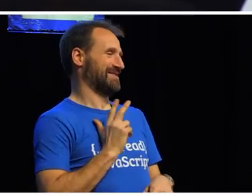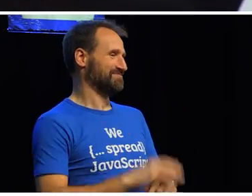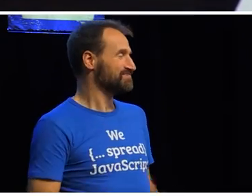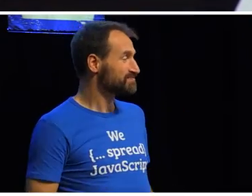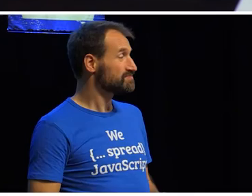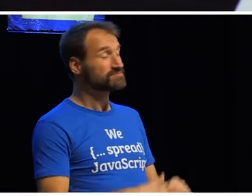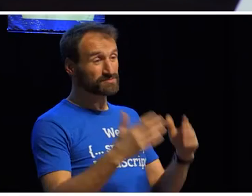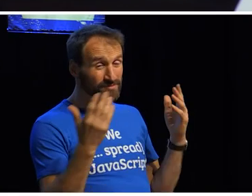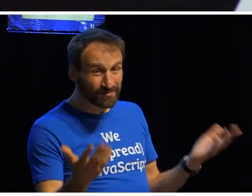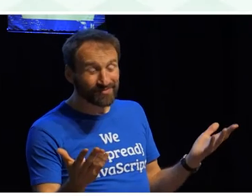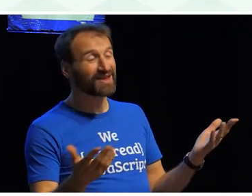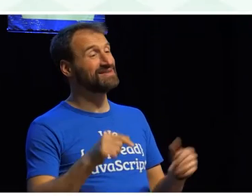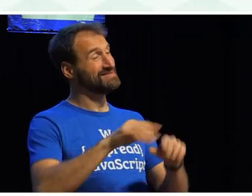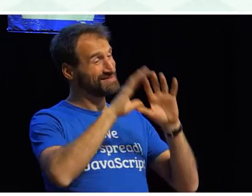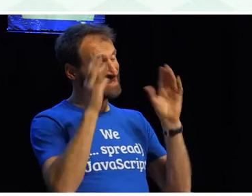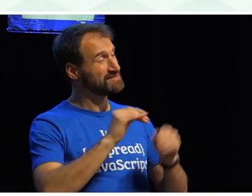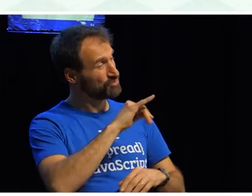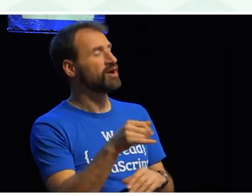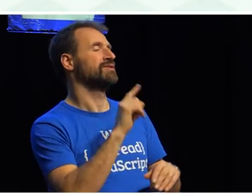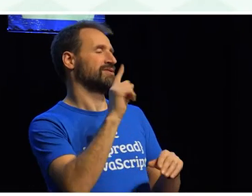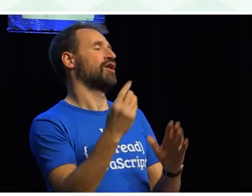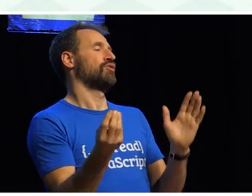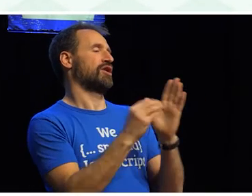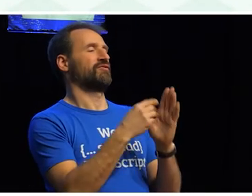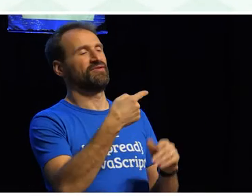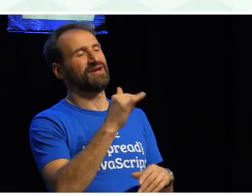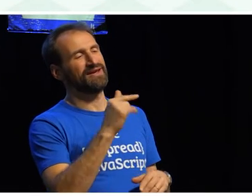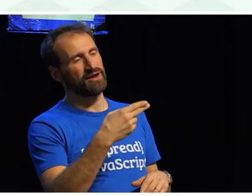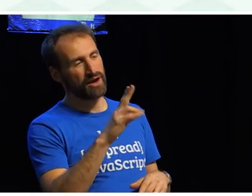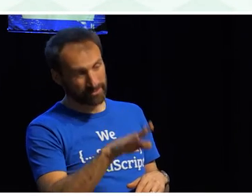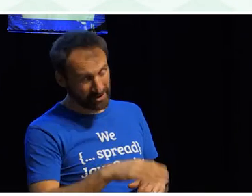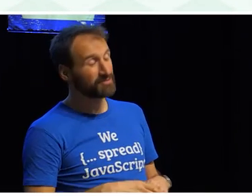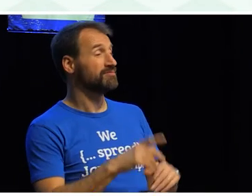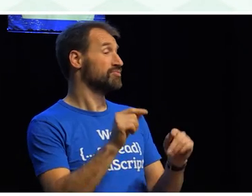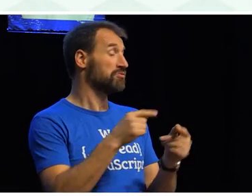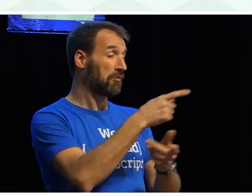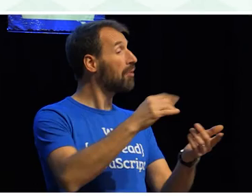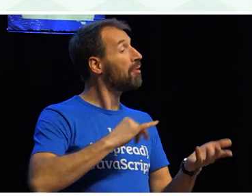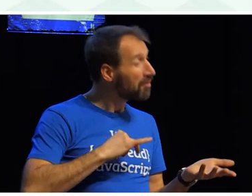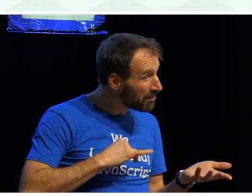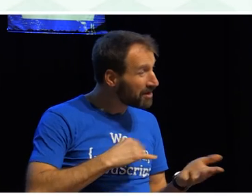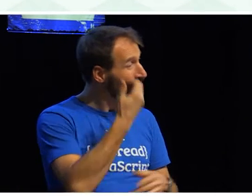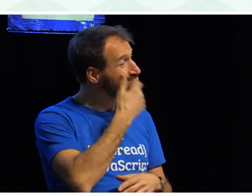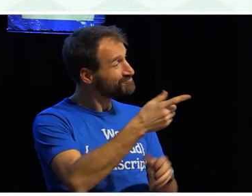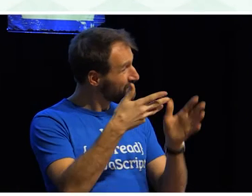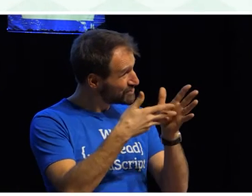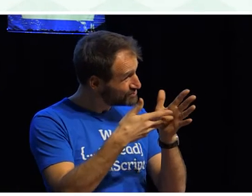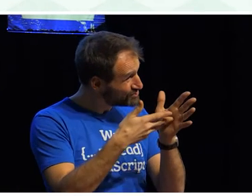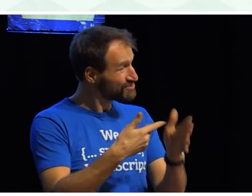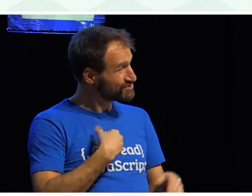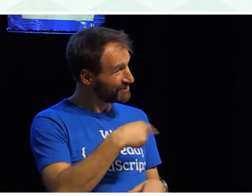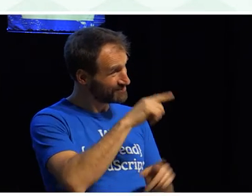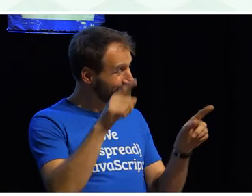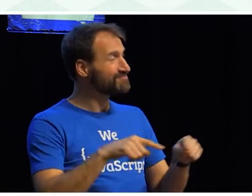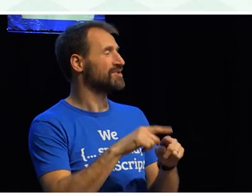So yes, the whole project is actually available on GitHub. So if you're interested, please do check that out. Actually, I got so